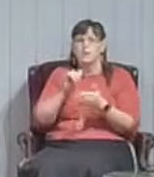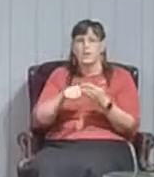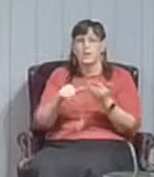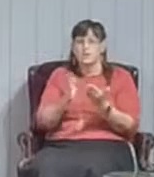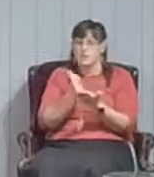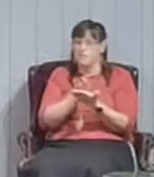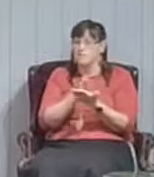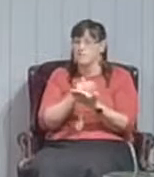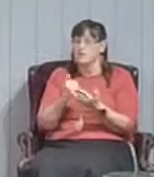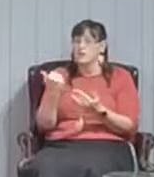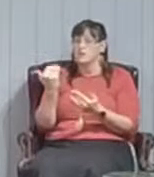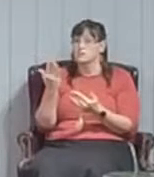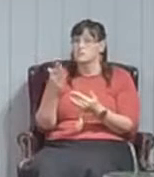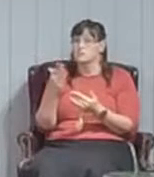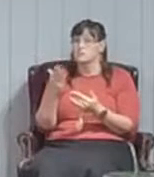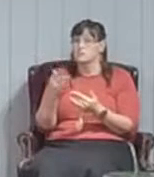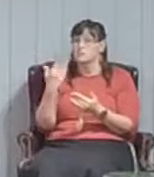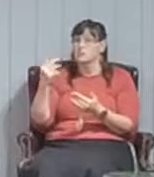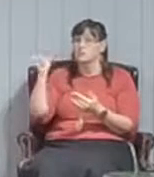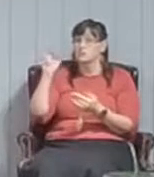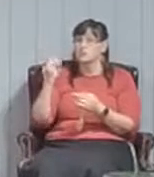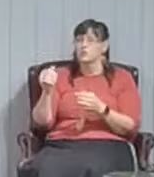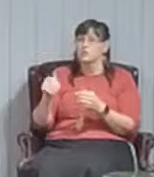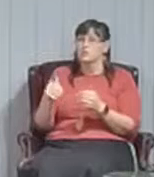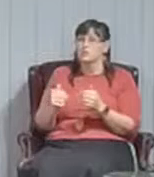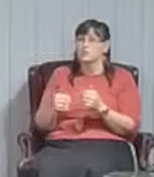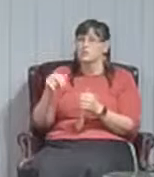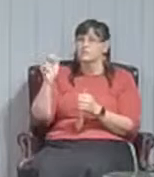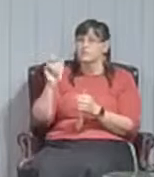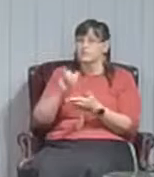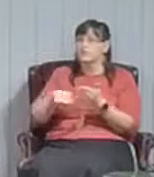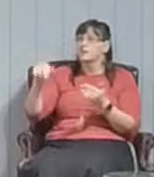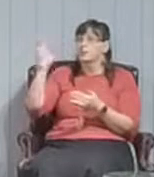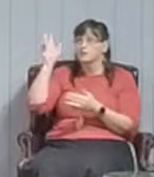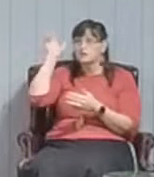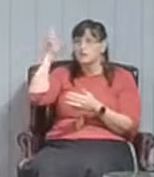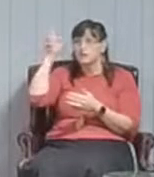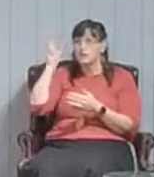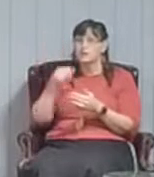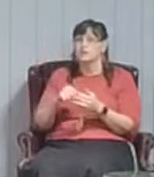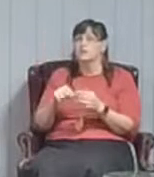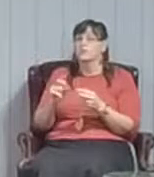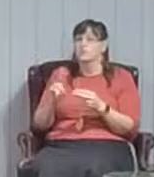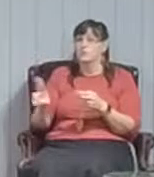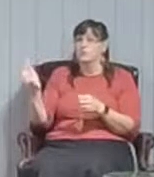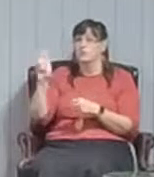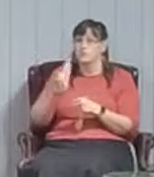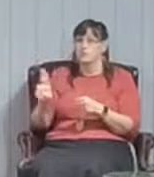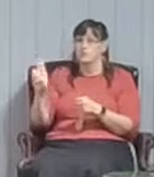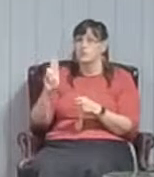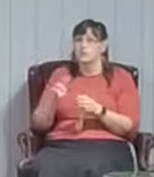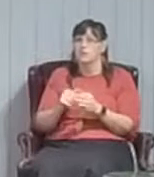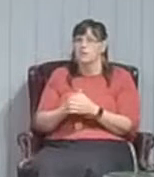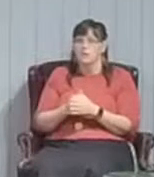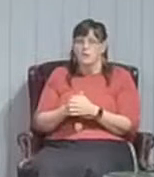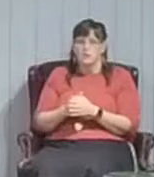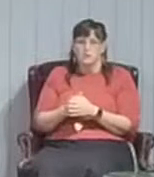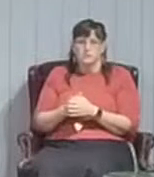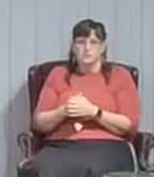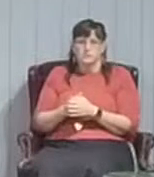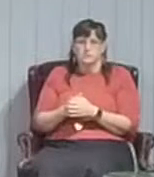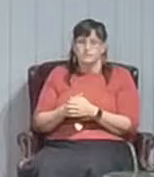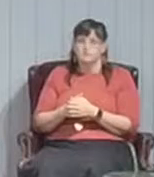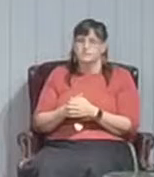devices, of Satan's devices, especially in hindering what happens in the house of God. They're not the only ones, but these are among his